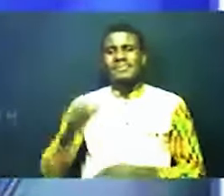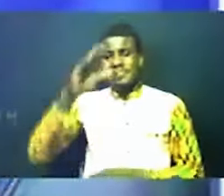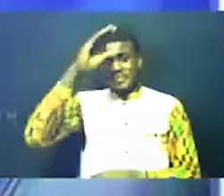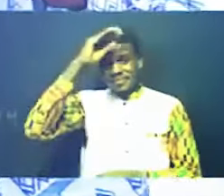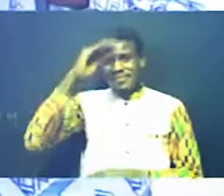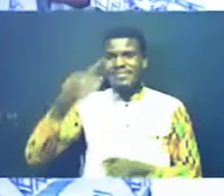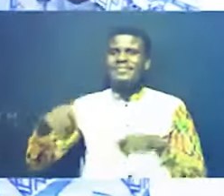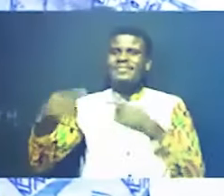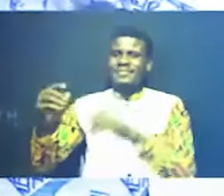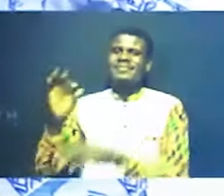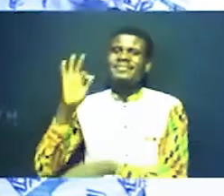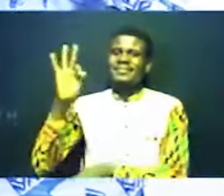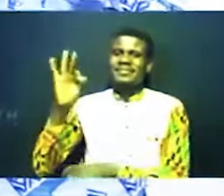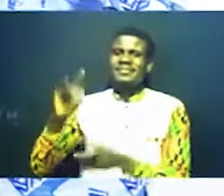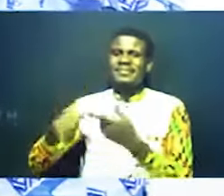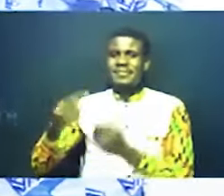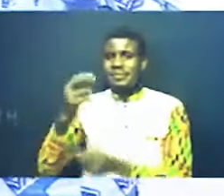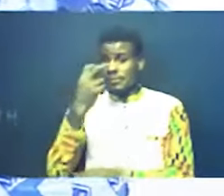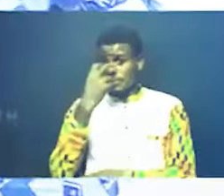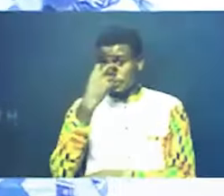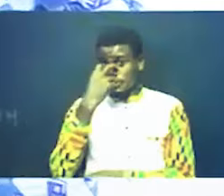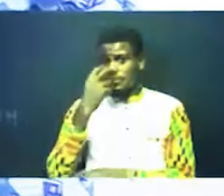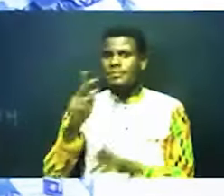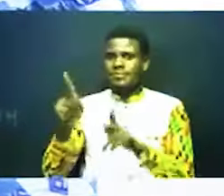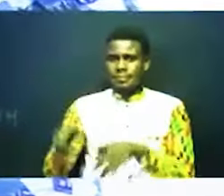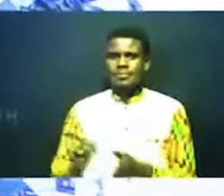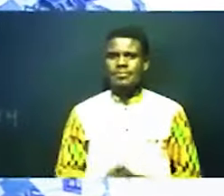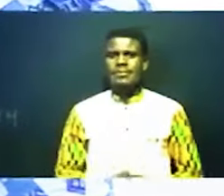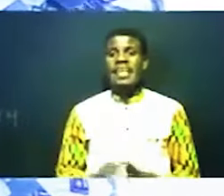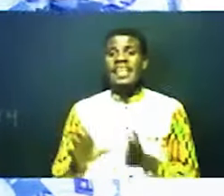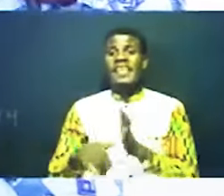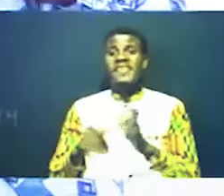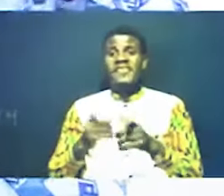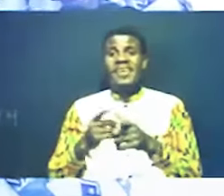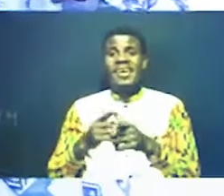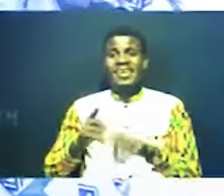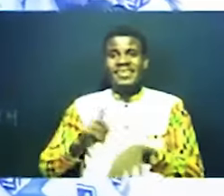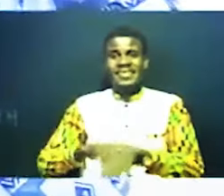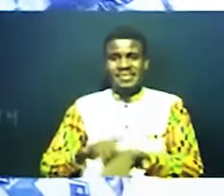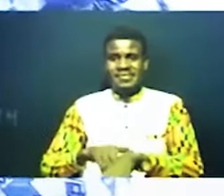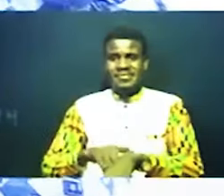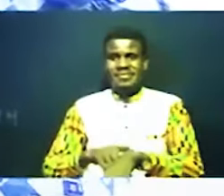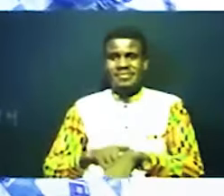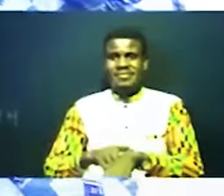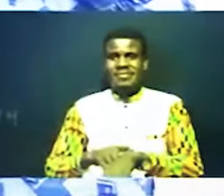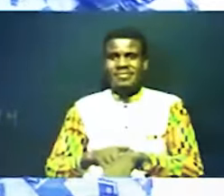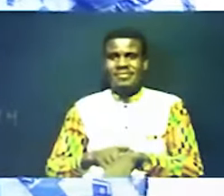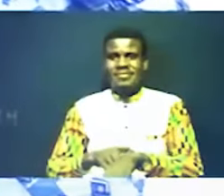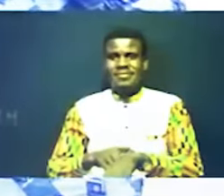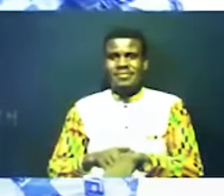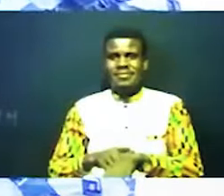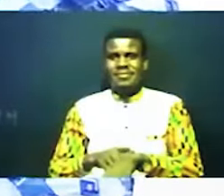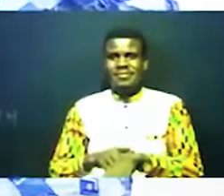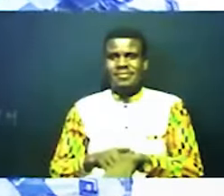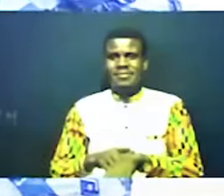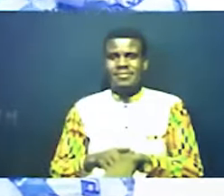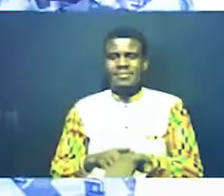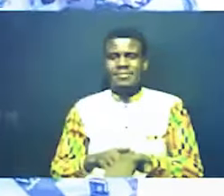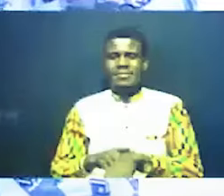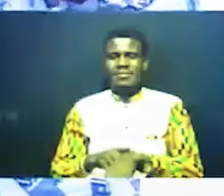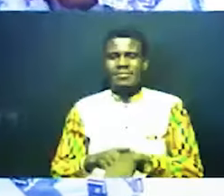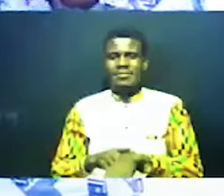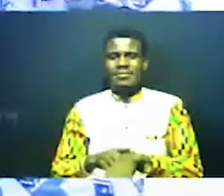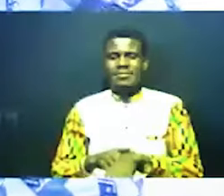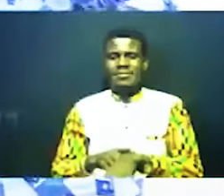blind. And then for the first time, he surprised some of the blind